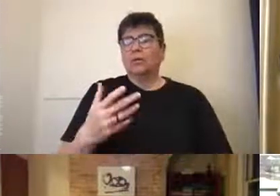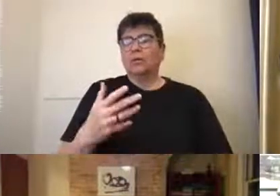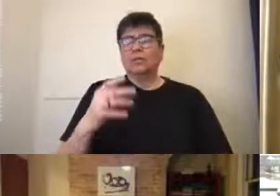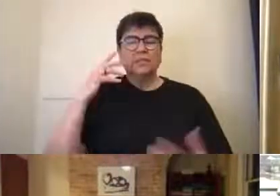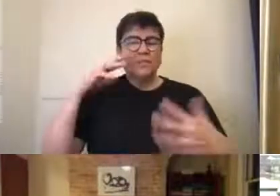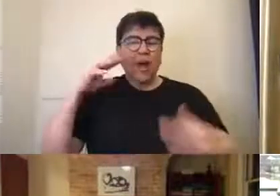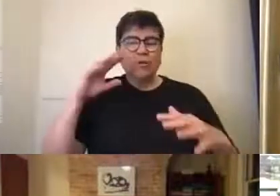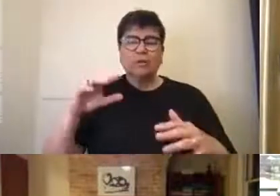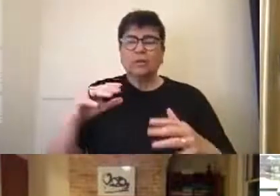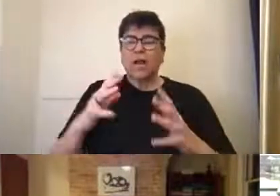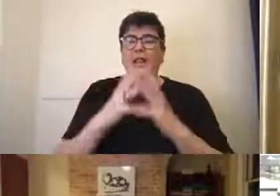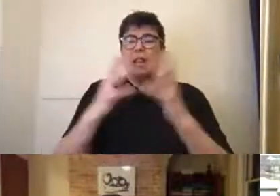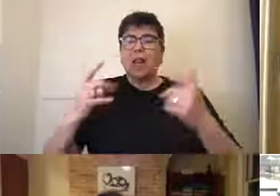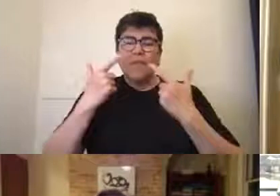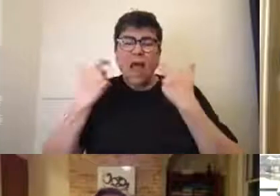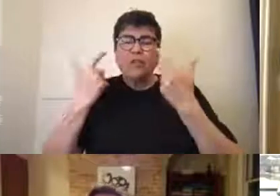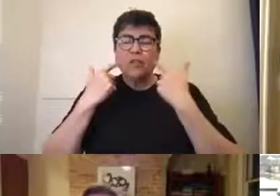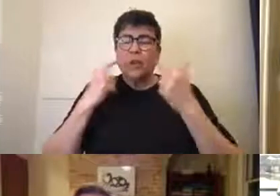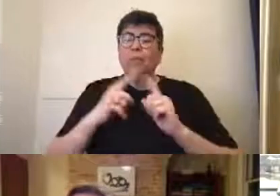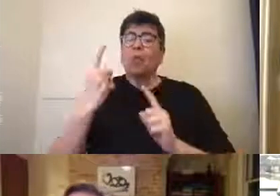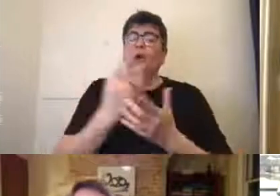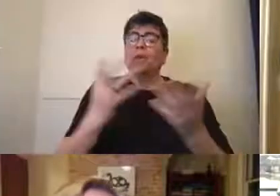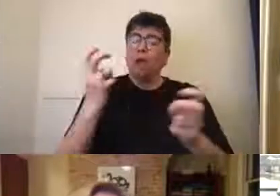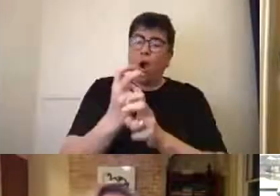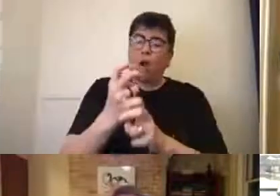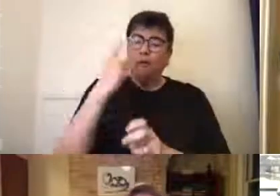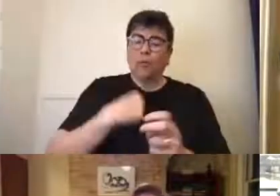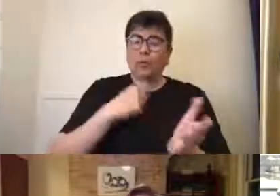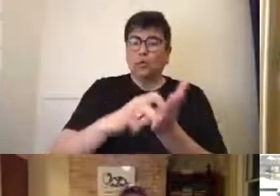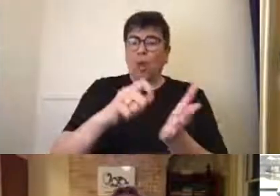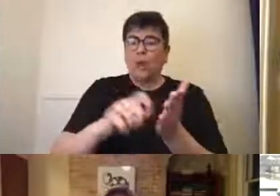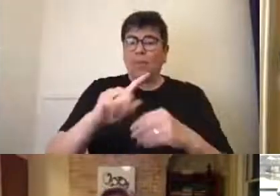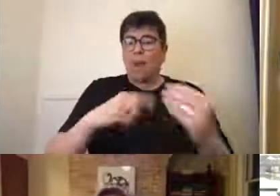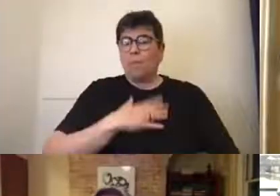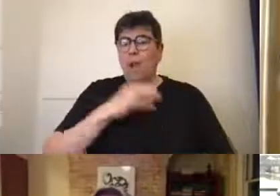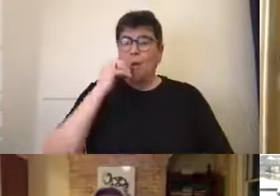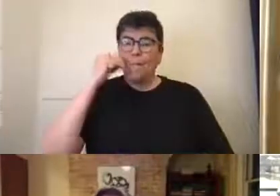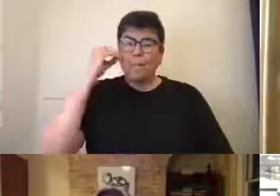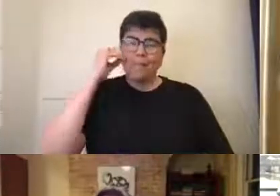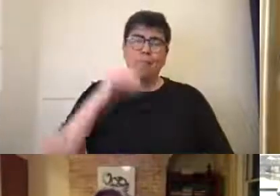sounds of lots of laughter. But the thing that's the hardest for me to write about my home